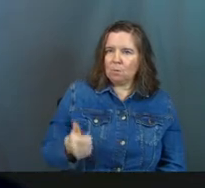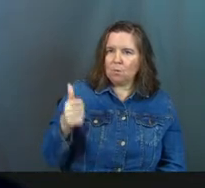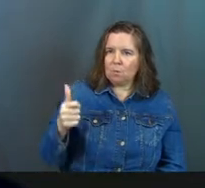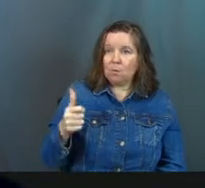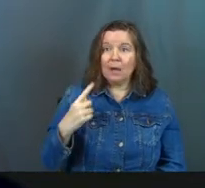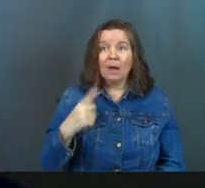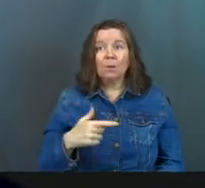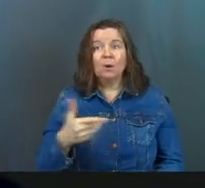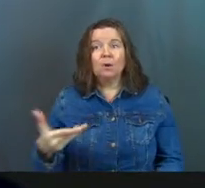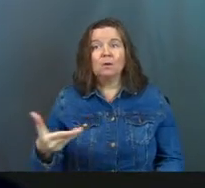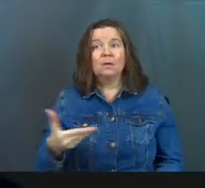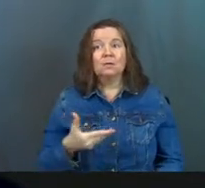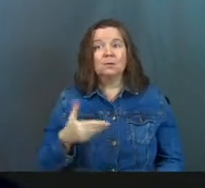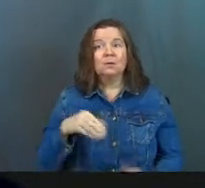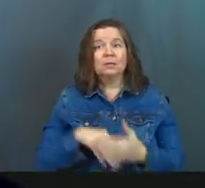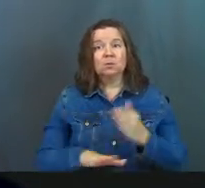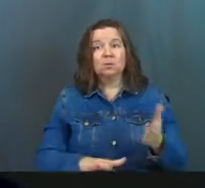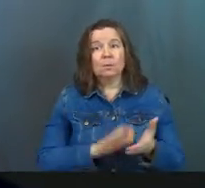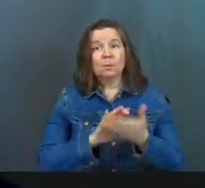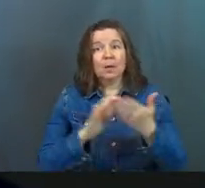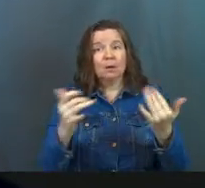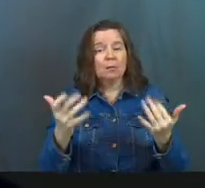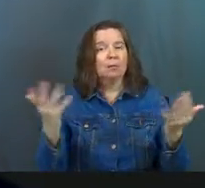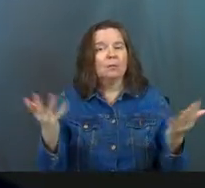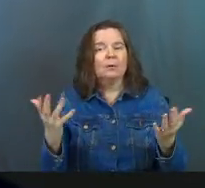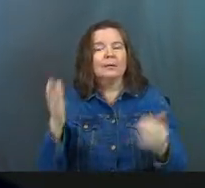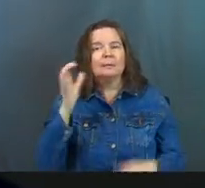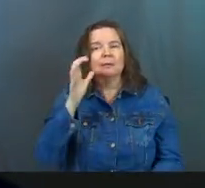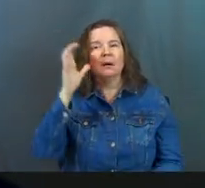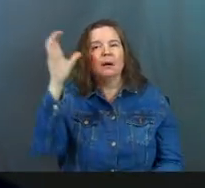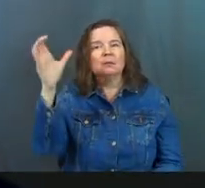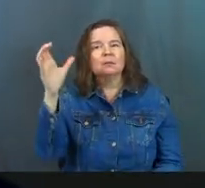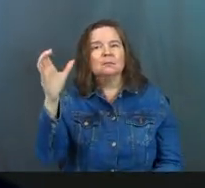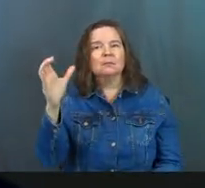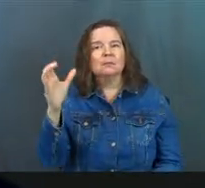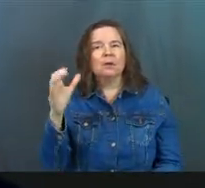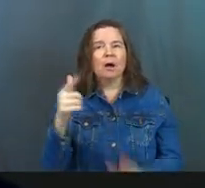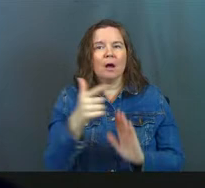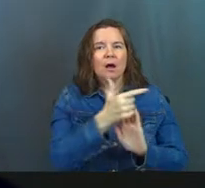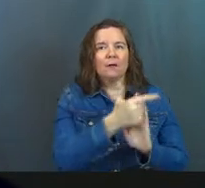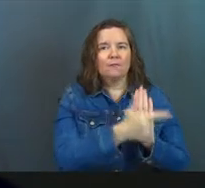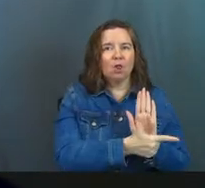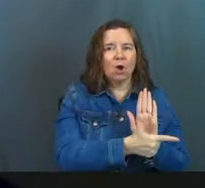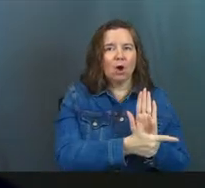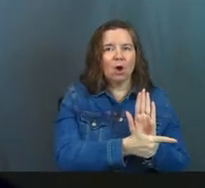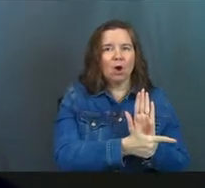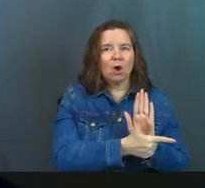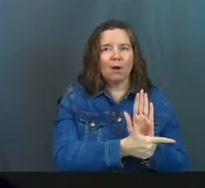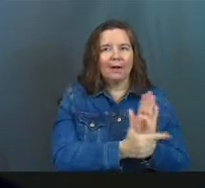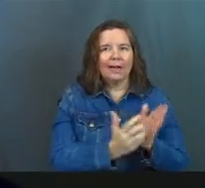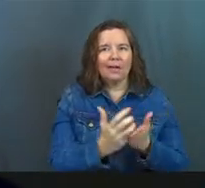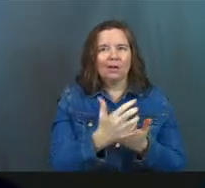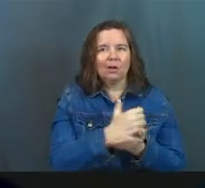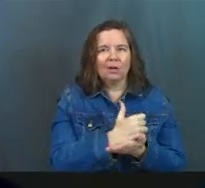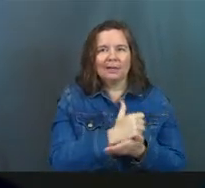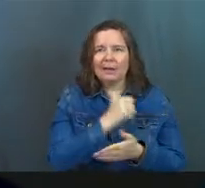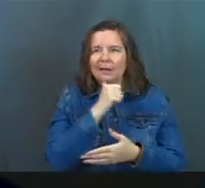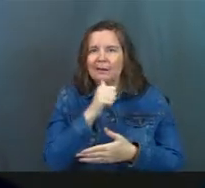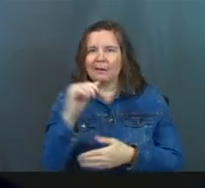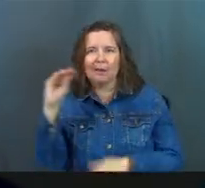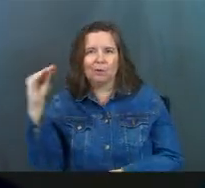And what we've introduced into marriage is the concept of law and earning instead of